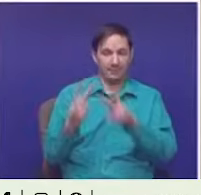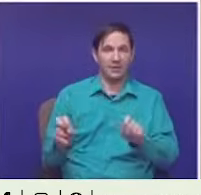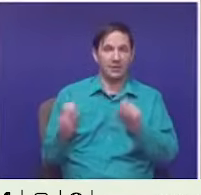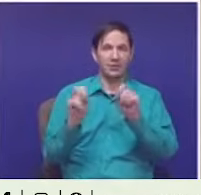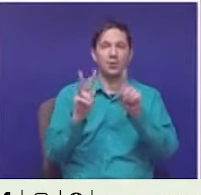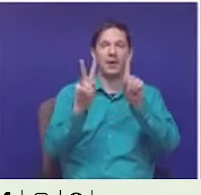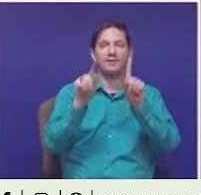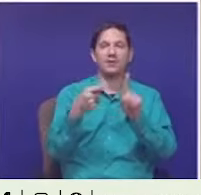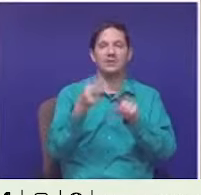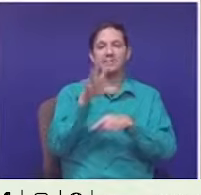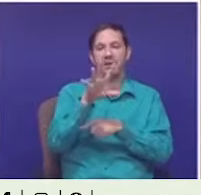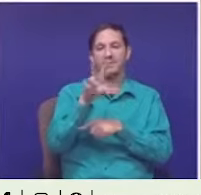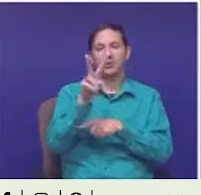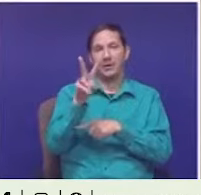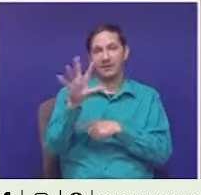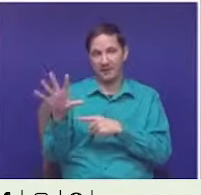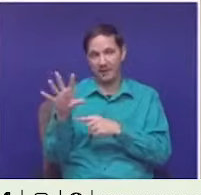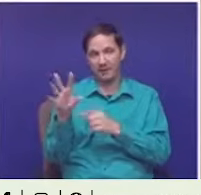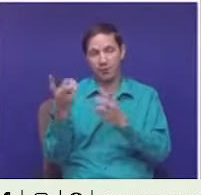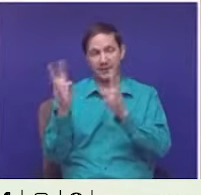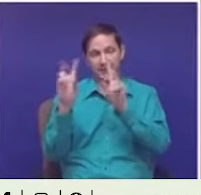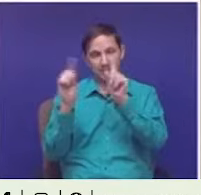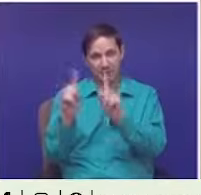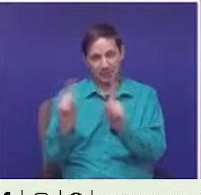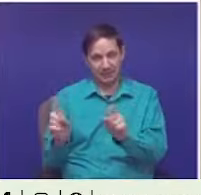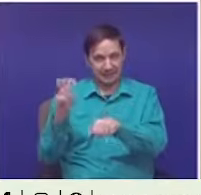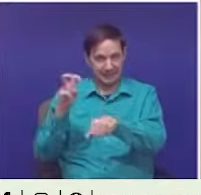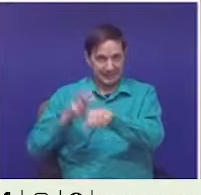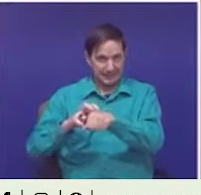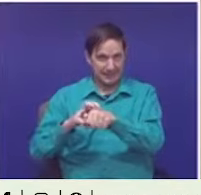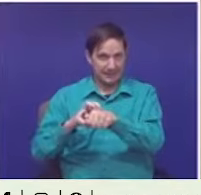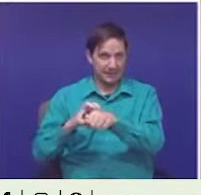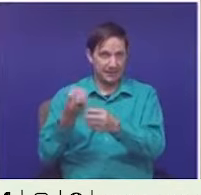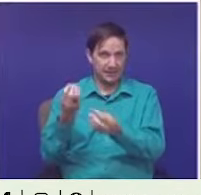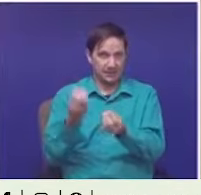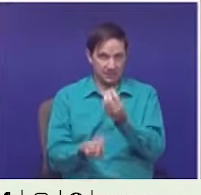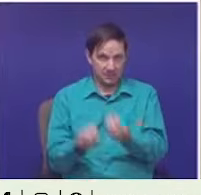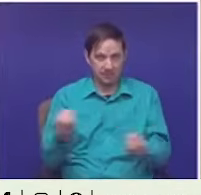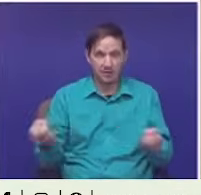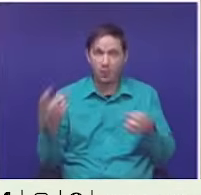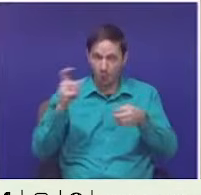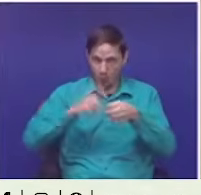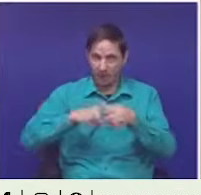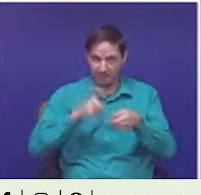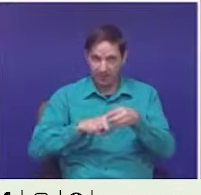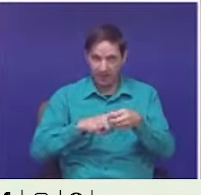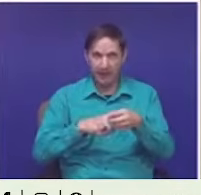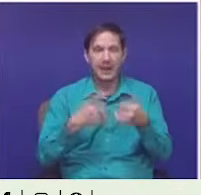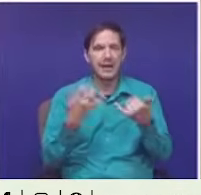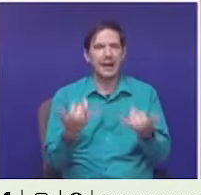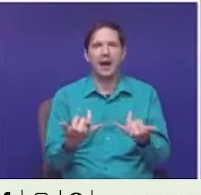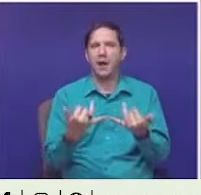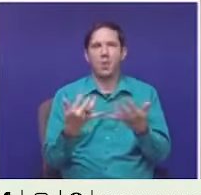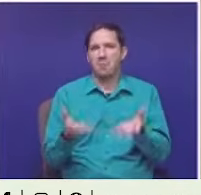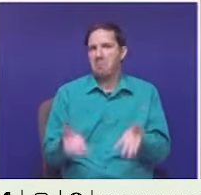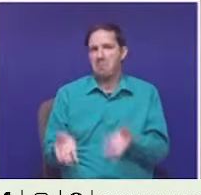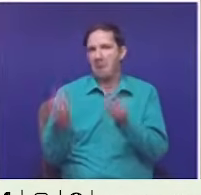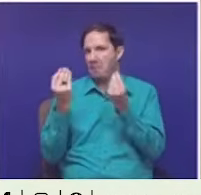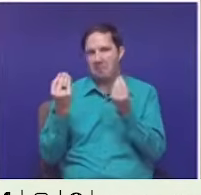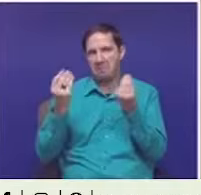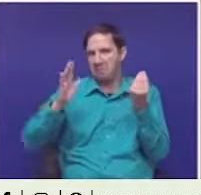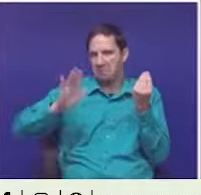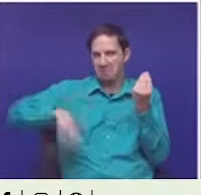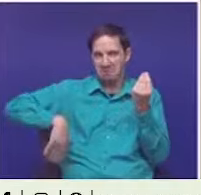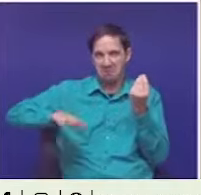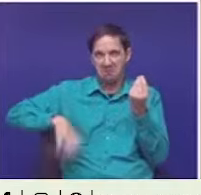12,575 learners with special educational needs who qualify for learner transport are currently not receiving it